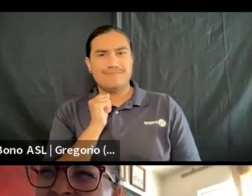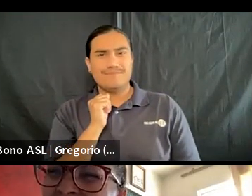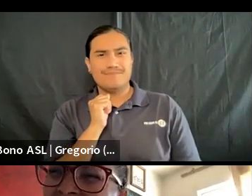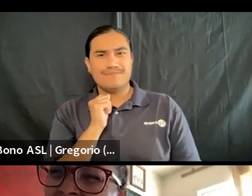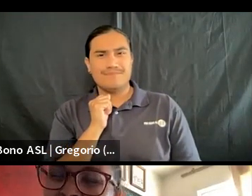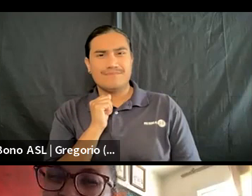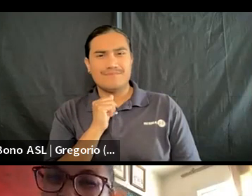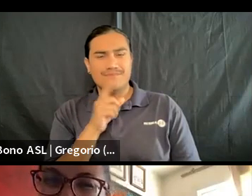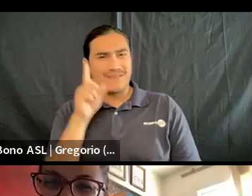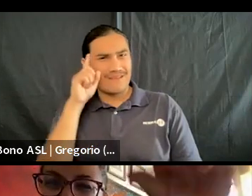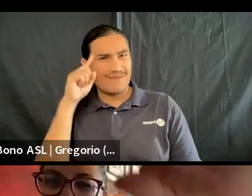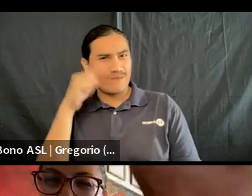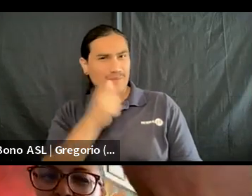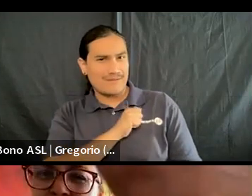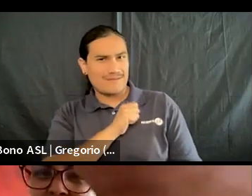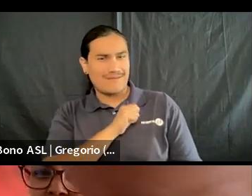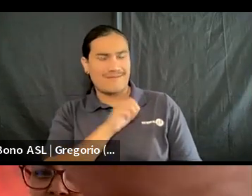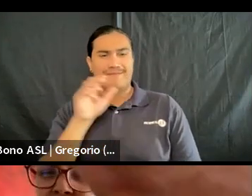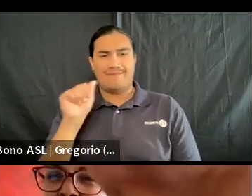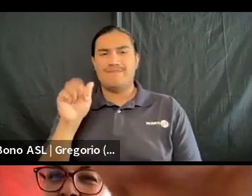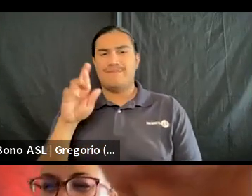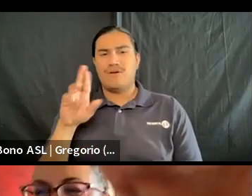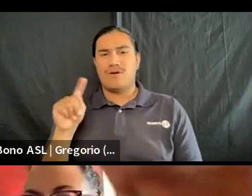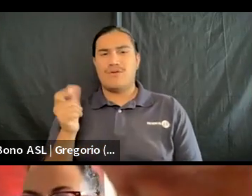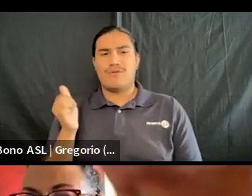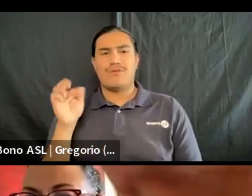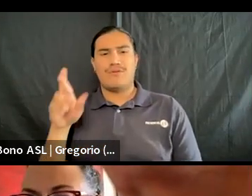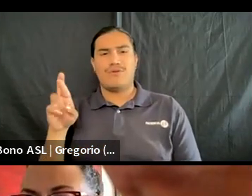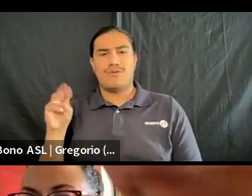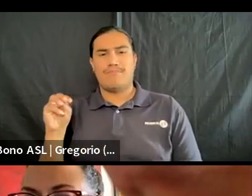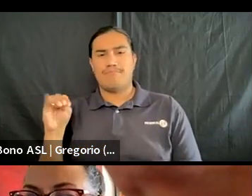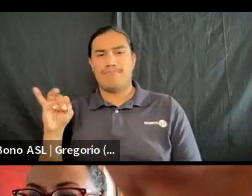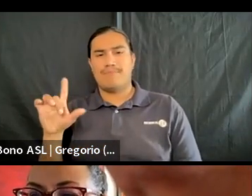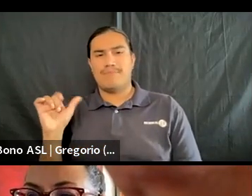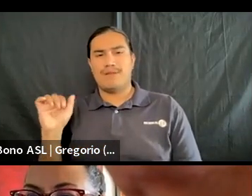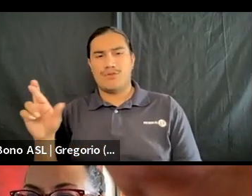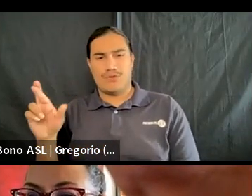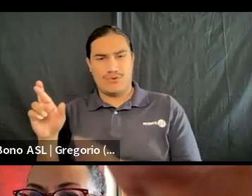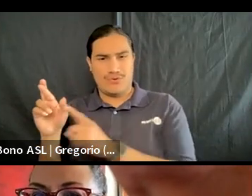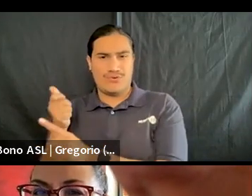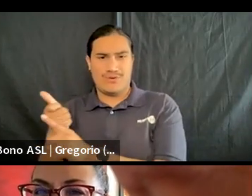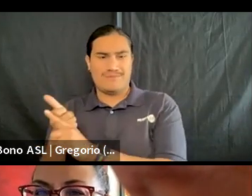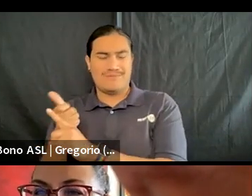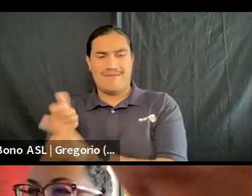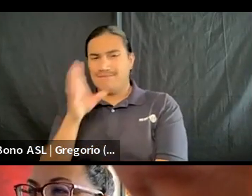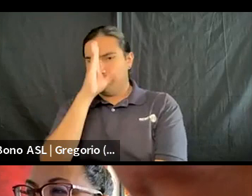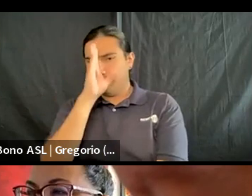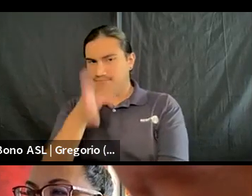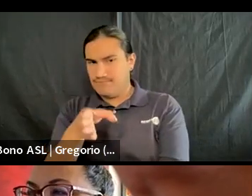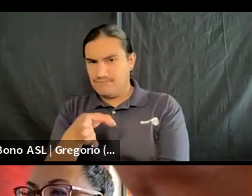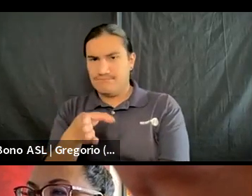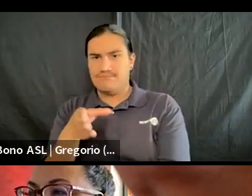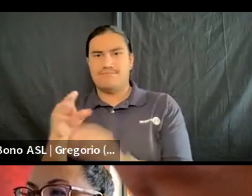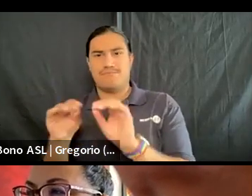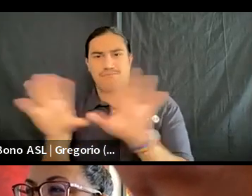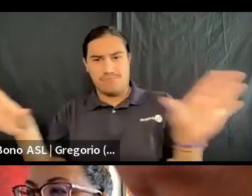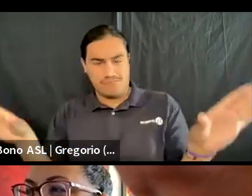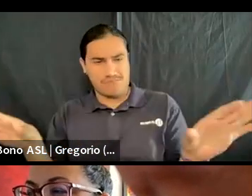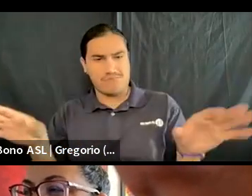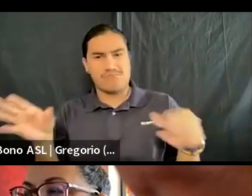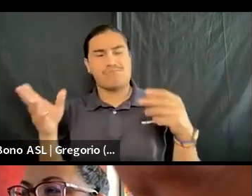I go with, for me, Arthur Miller. You know, he's direct. The conflicts are